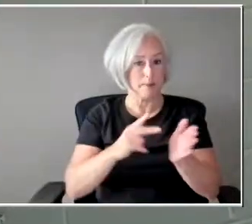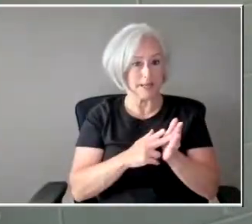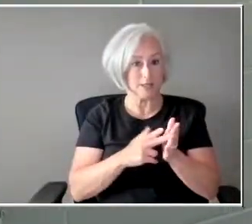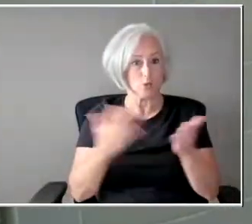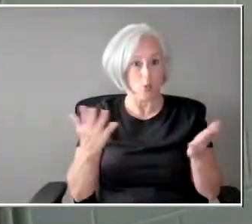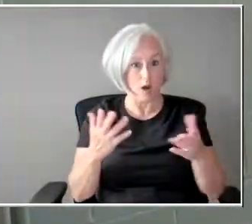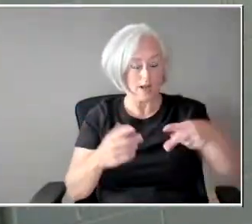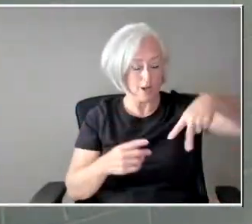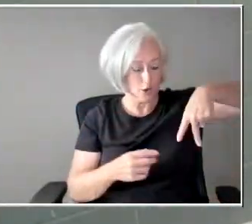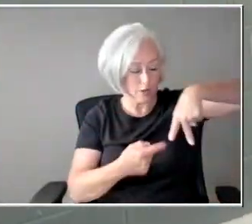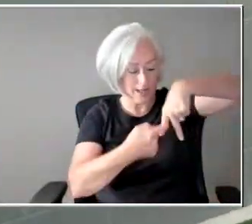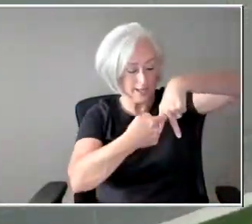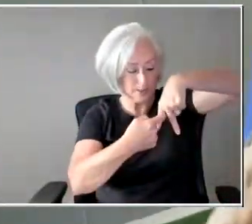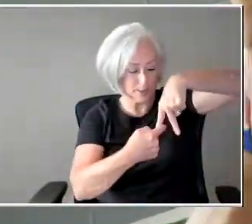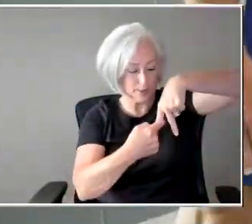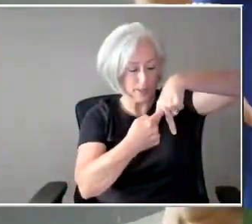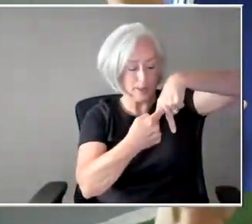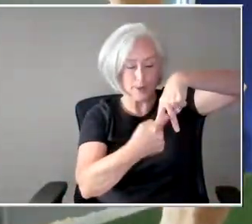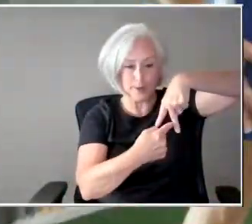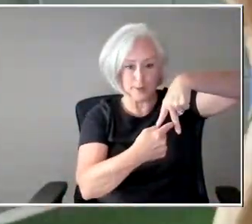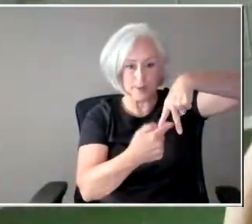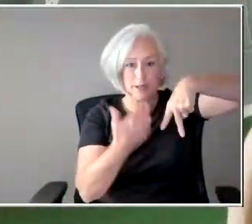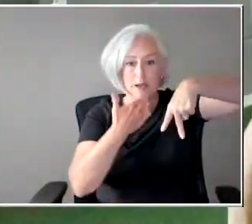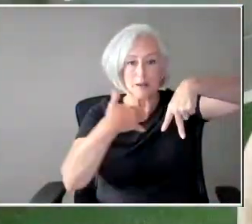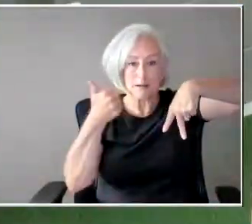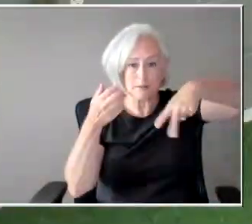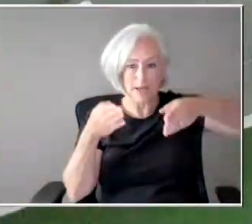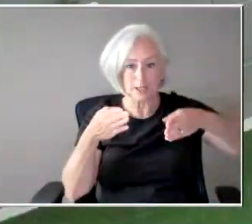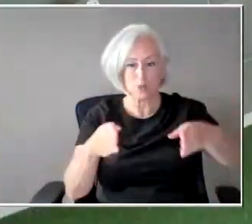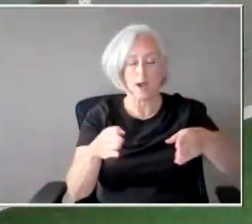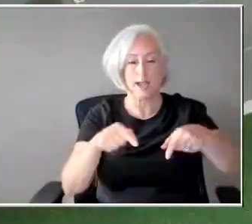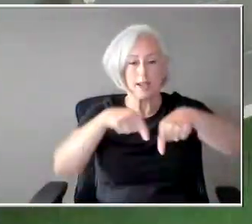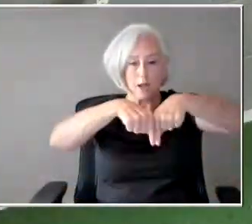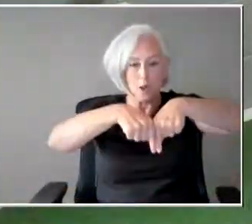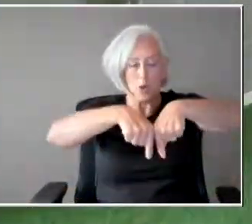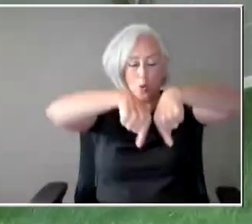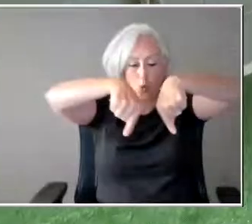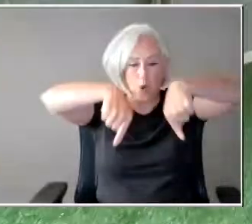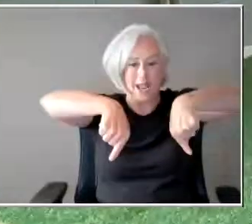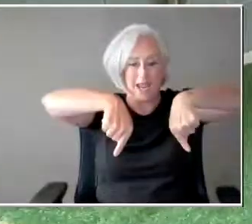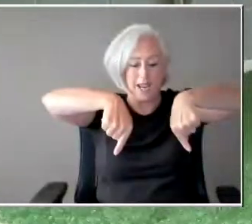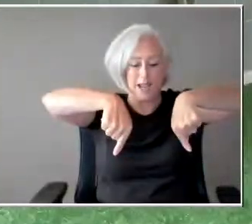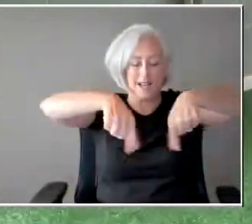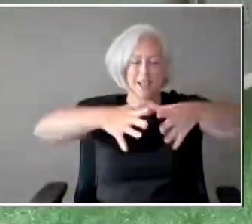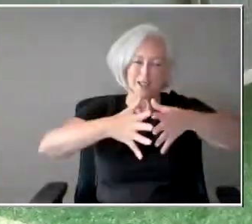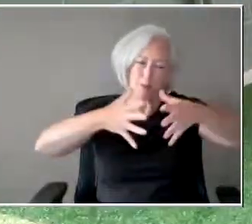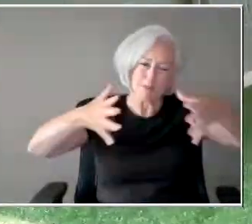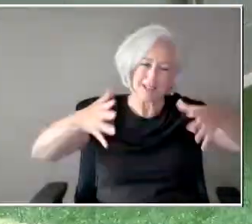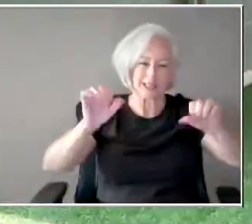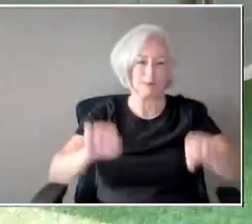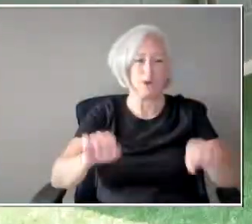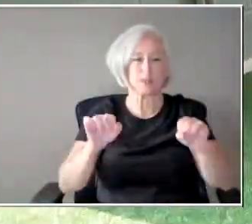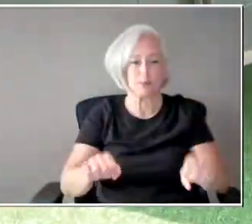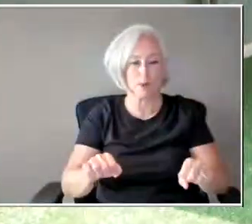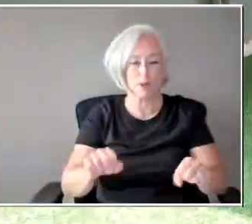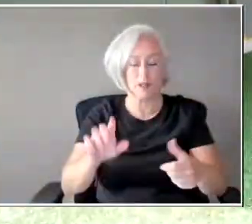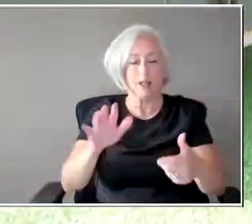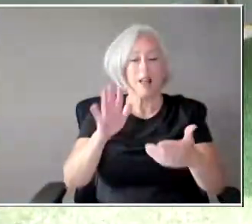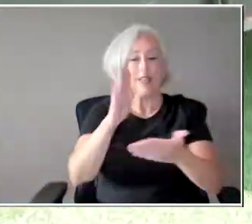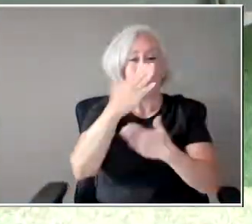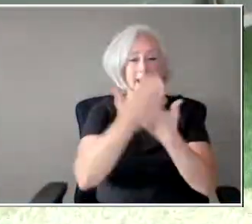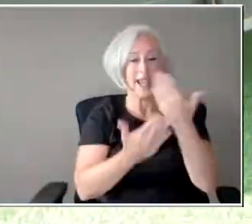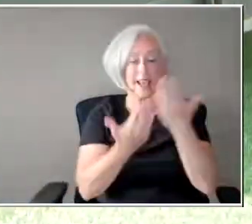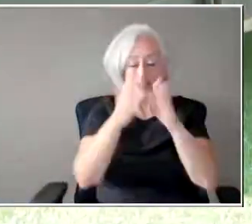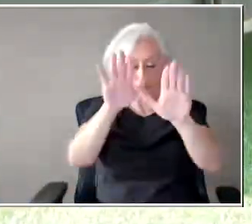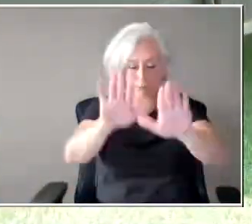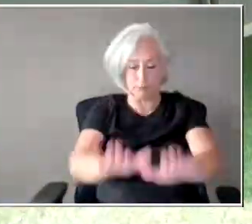of the best and easiest ways to do that is to take a super wide stance, as wide as you can go, and then place your hands on the ground. Once you place your